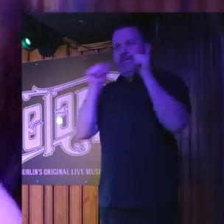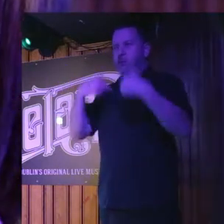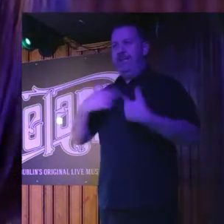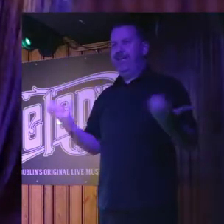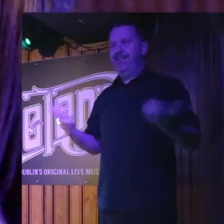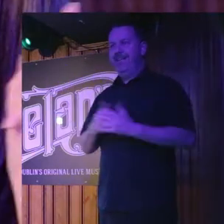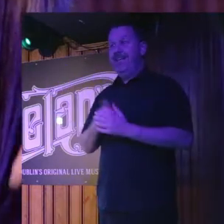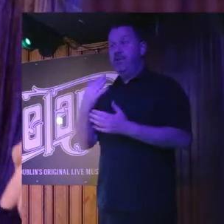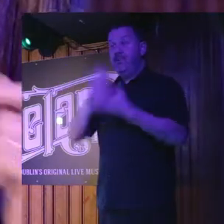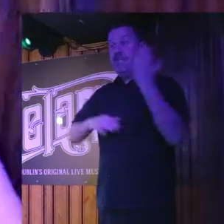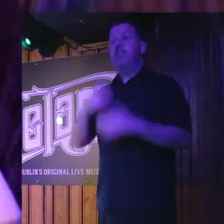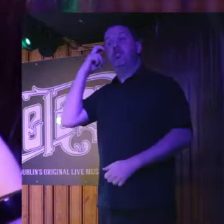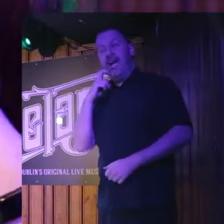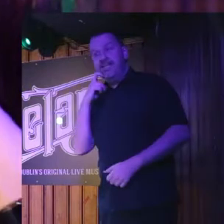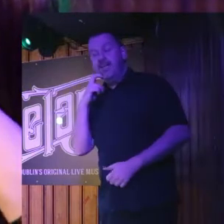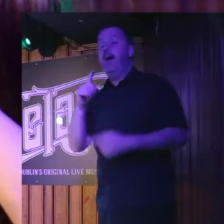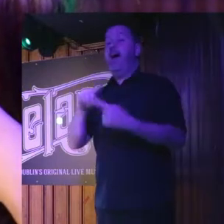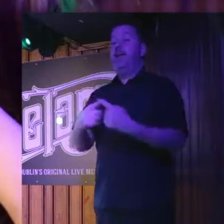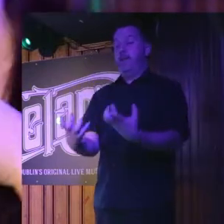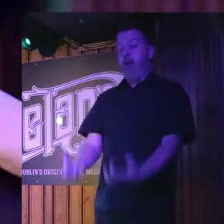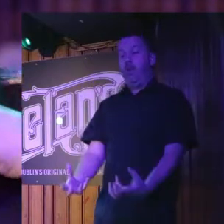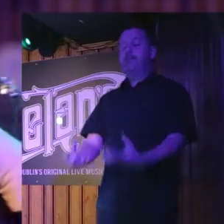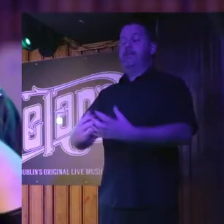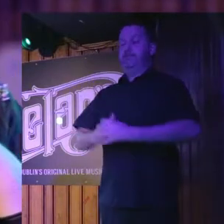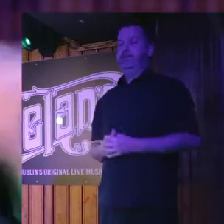Just in case you missed that, shite and bollocks.